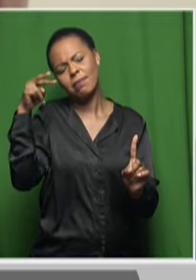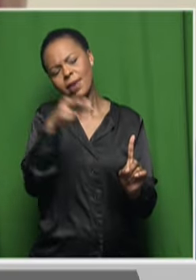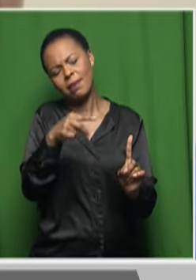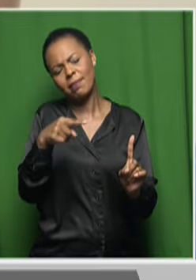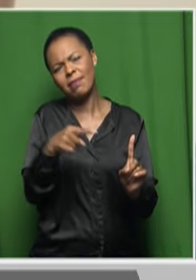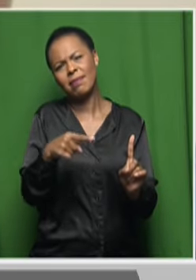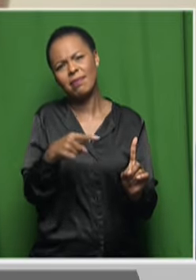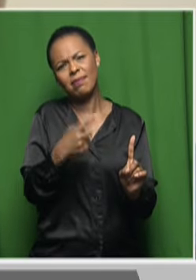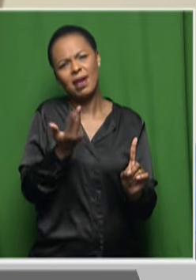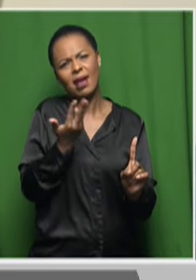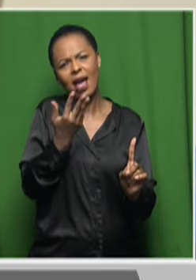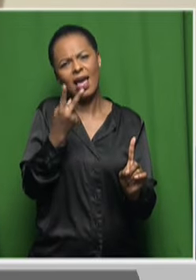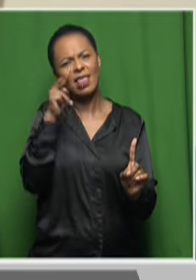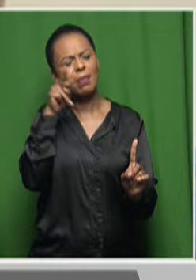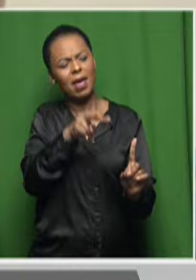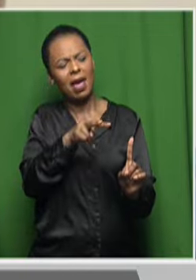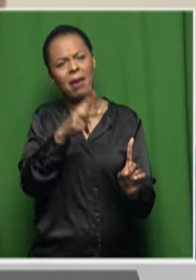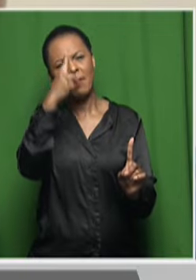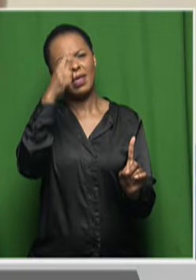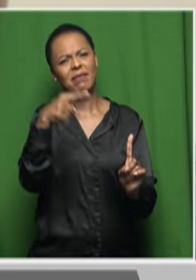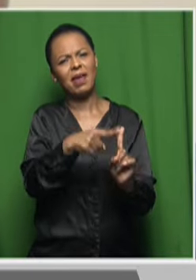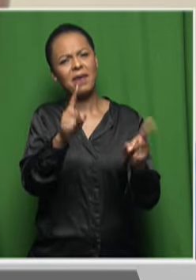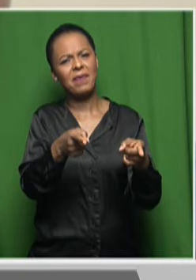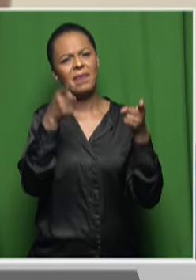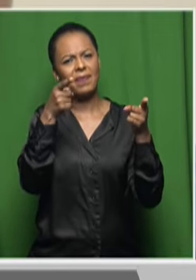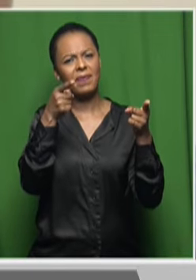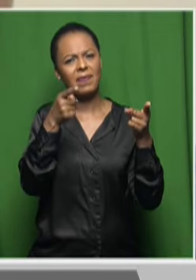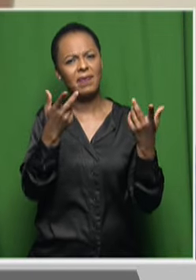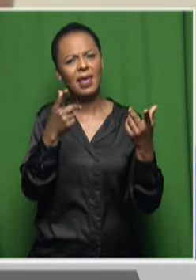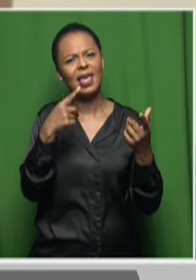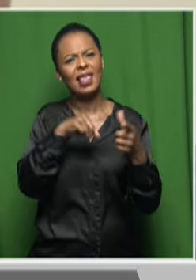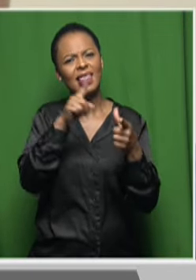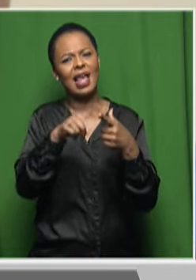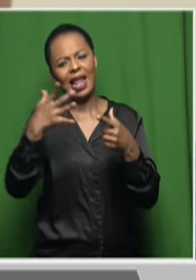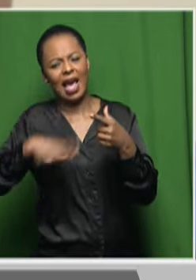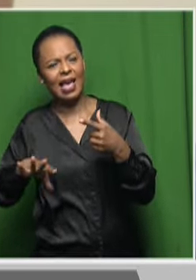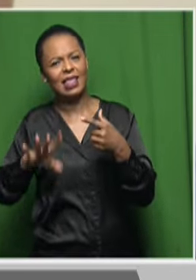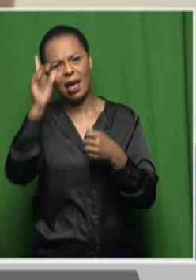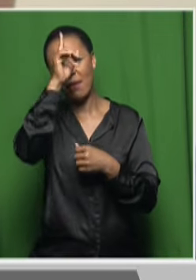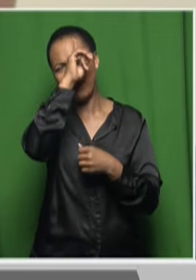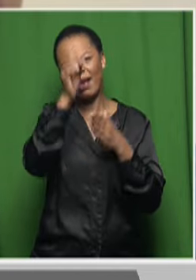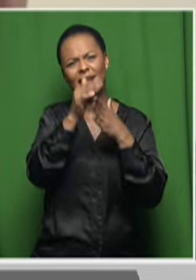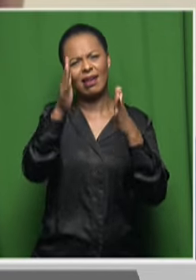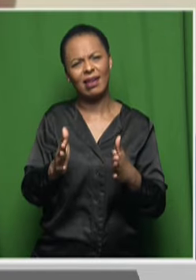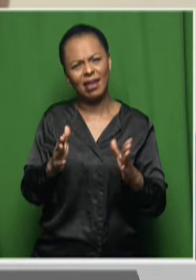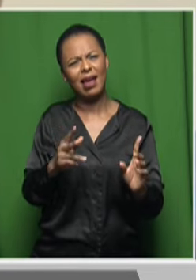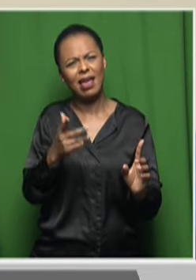as even more dangerous to the apartheid state than other African leaders? What was it?